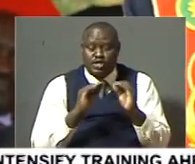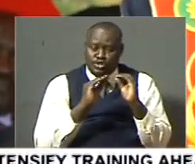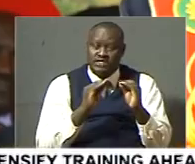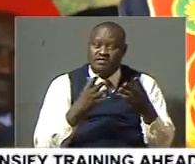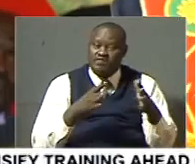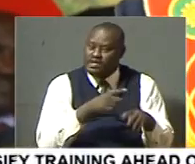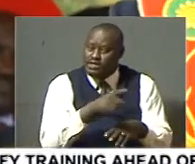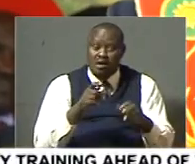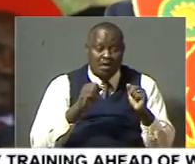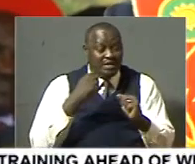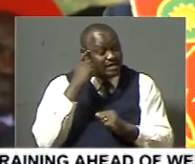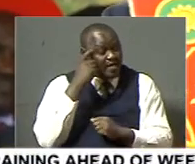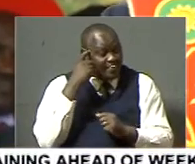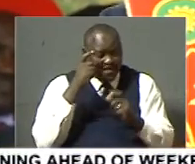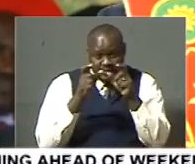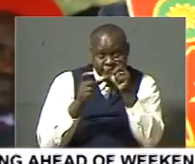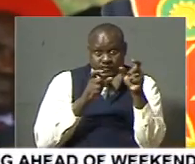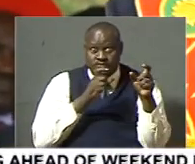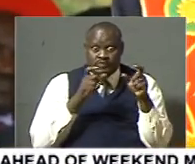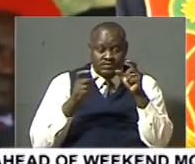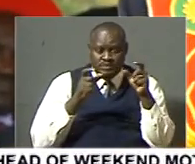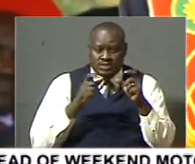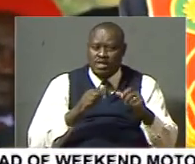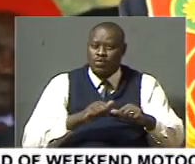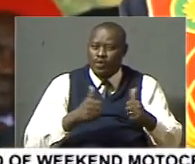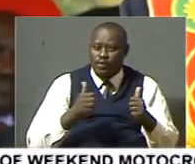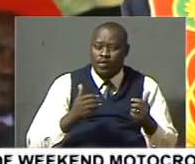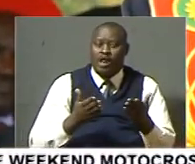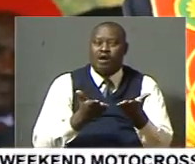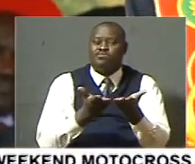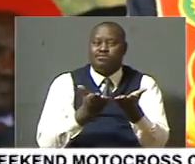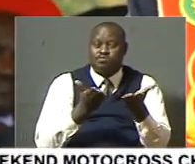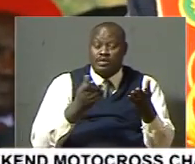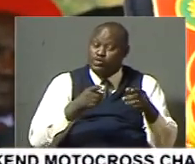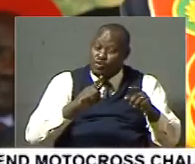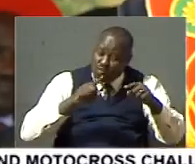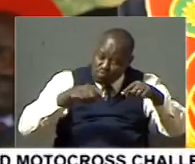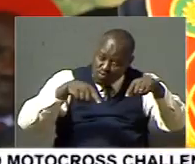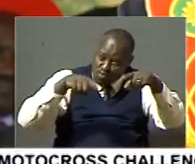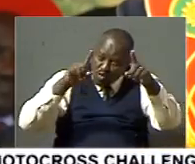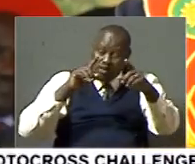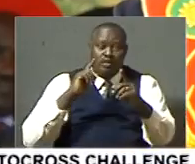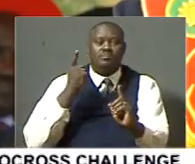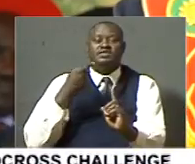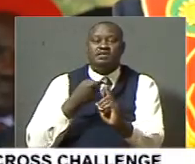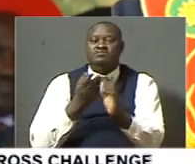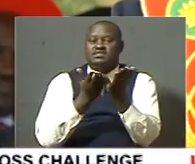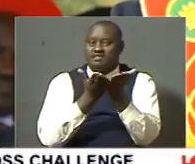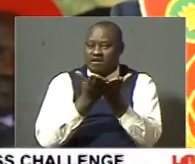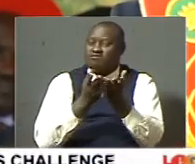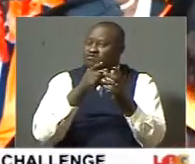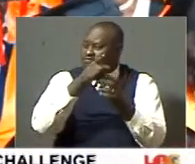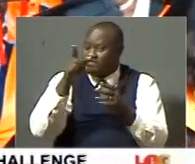critical thinkers and not merely job seekers. Go out and get the jobs the country is yearning